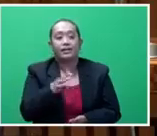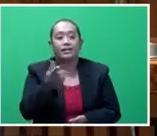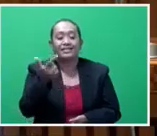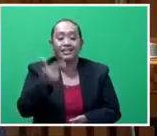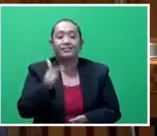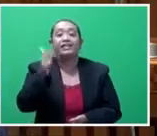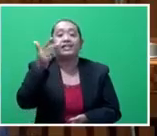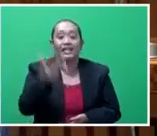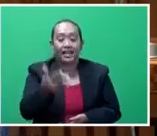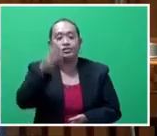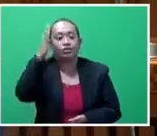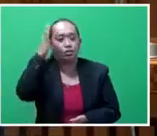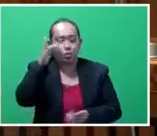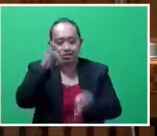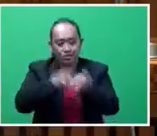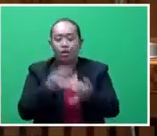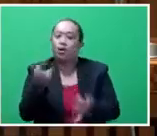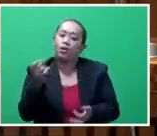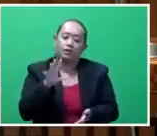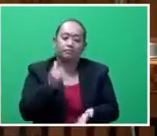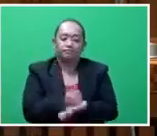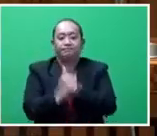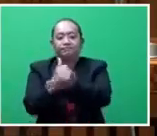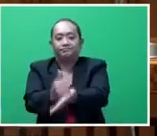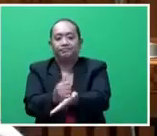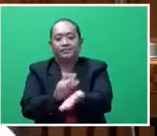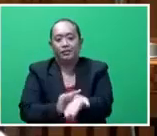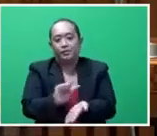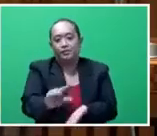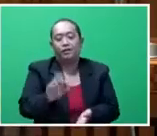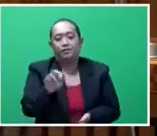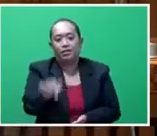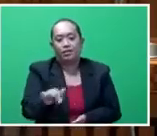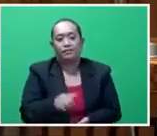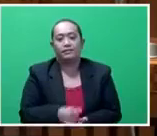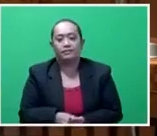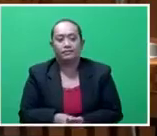779 schools are also being assisted through the subsidy in this period.